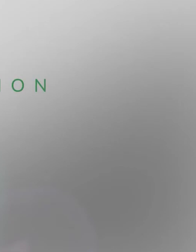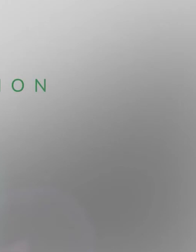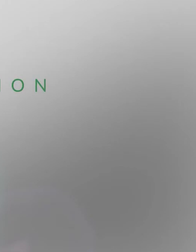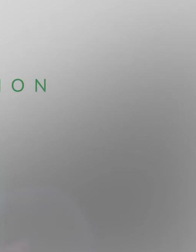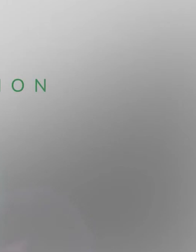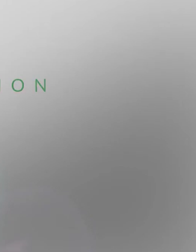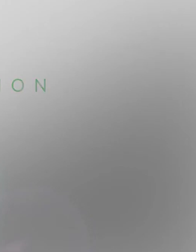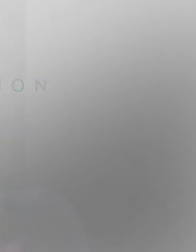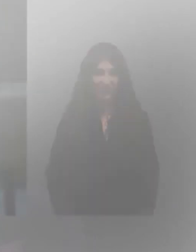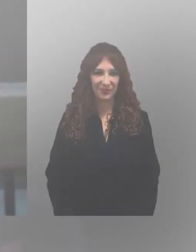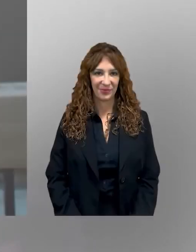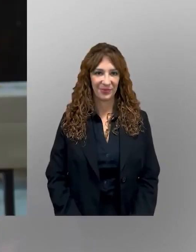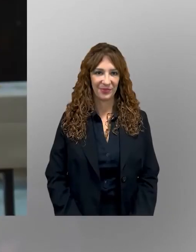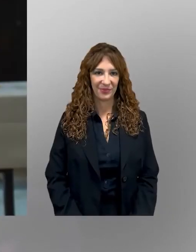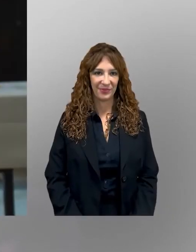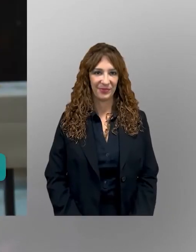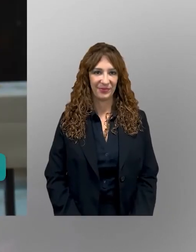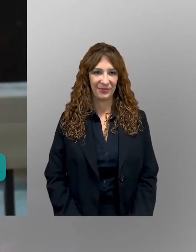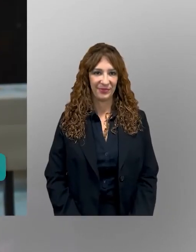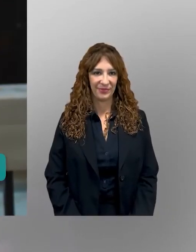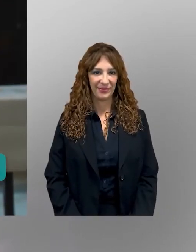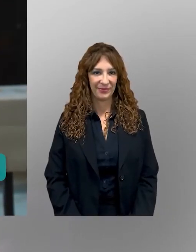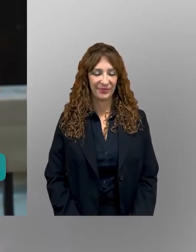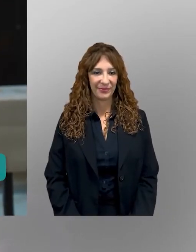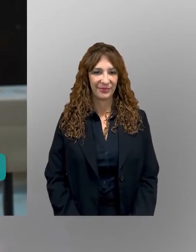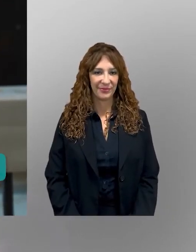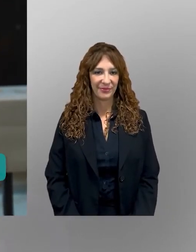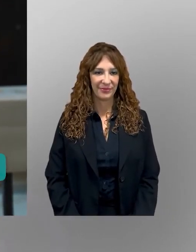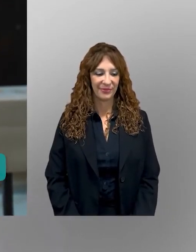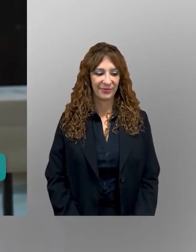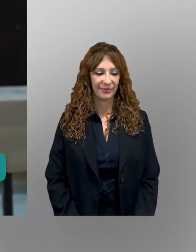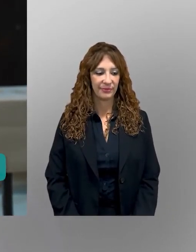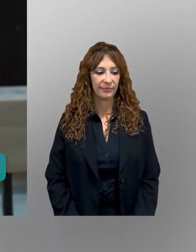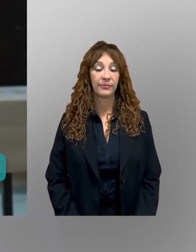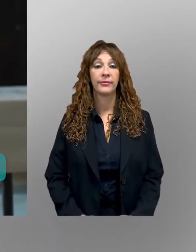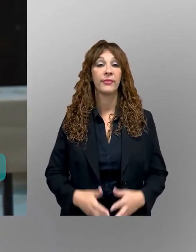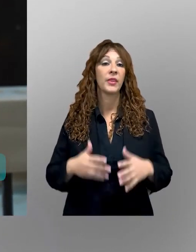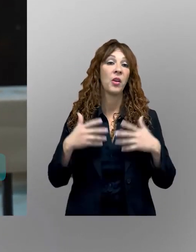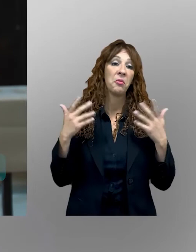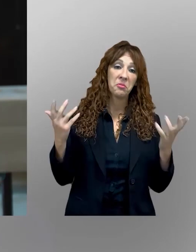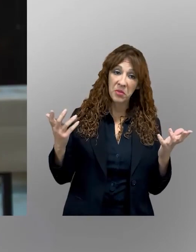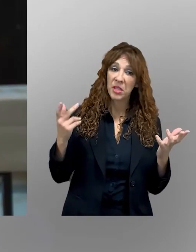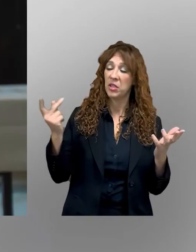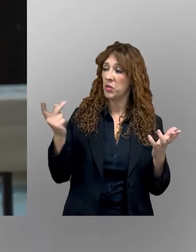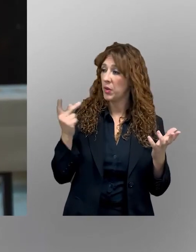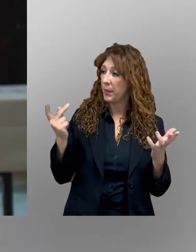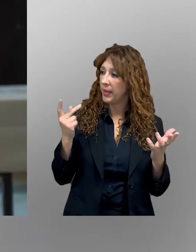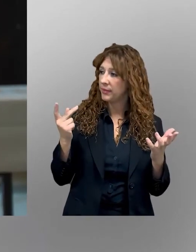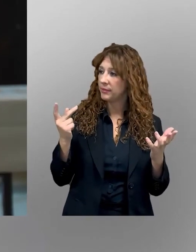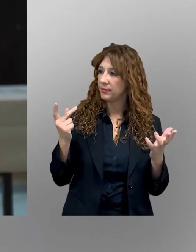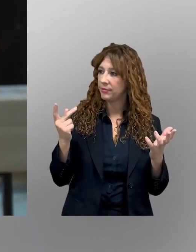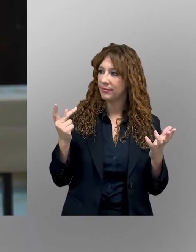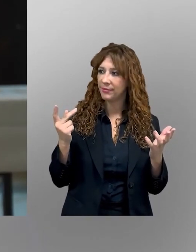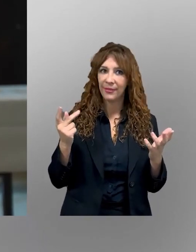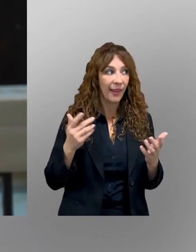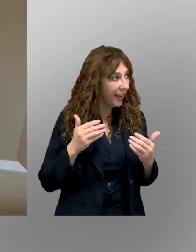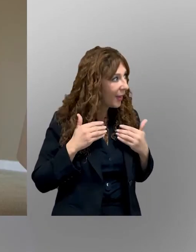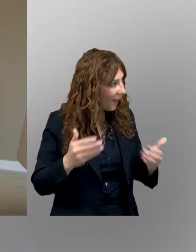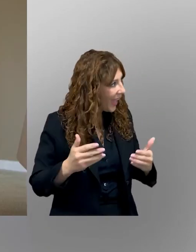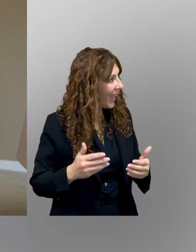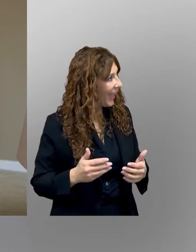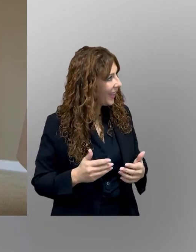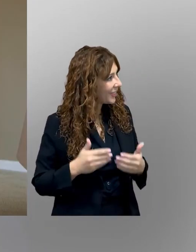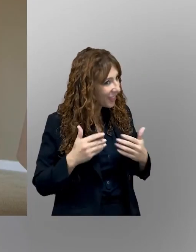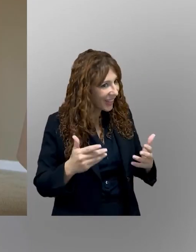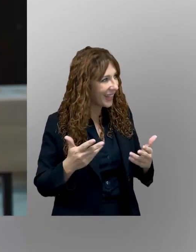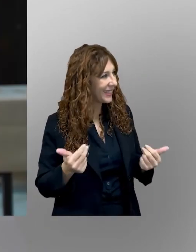Integration. Nick Check, House Manager and Clinical Mentor, sits beside Stanley Liggis. So since we've been... Go